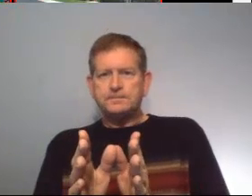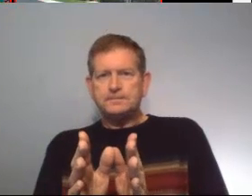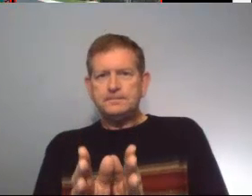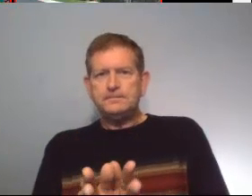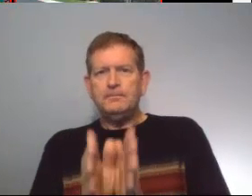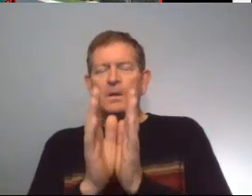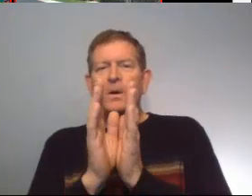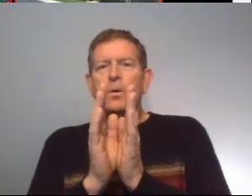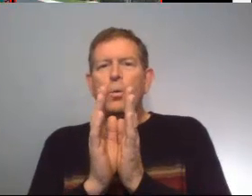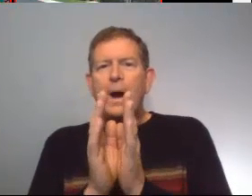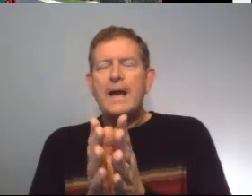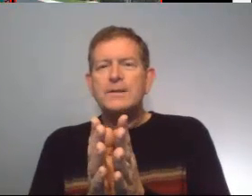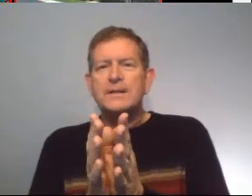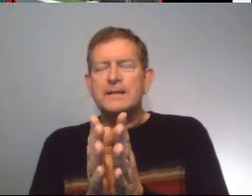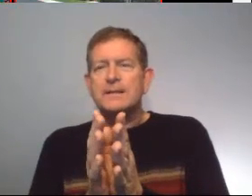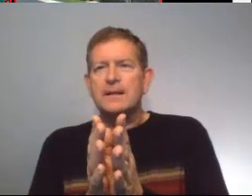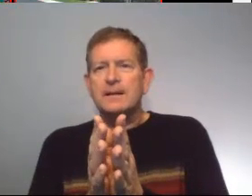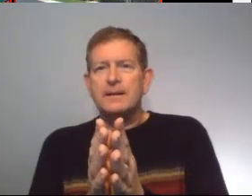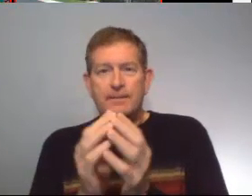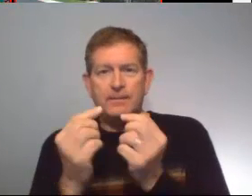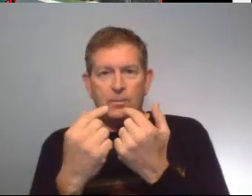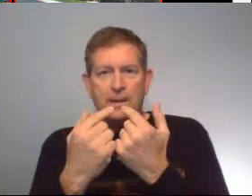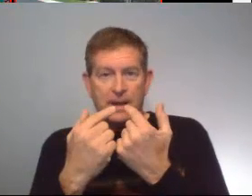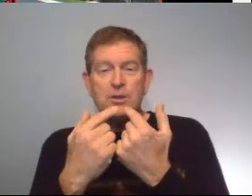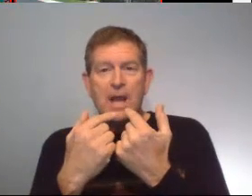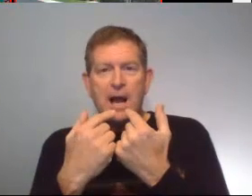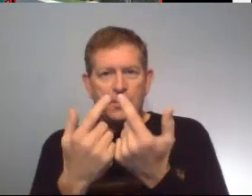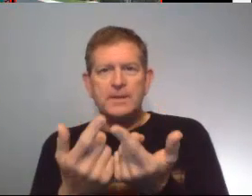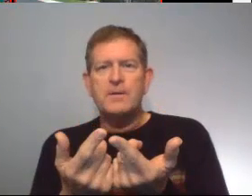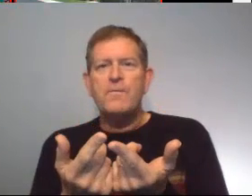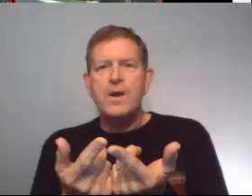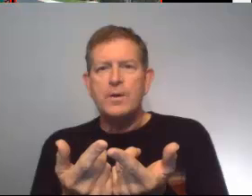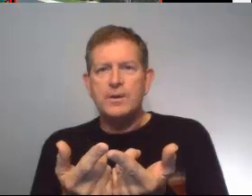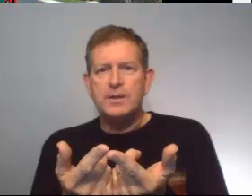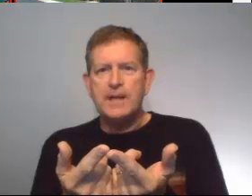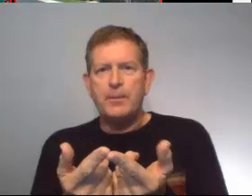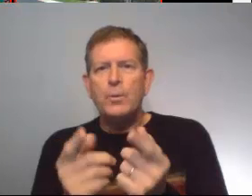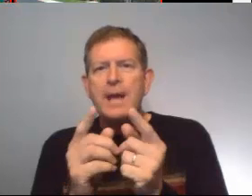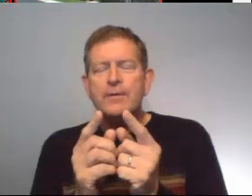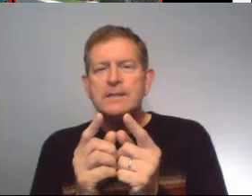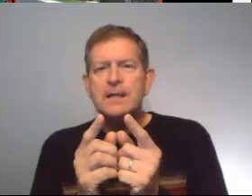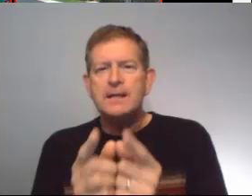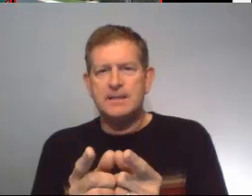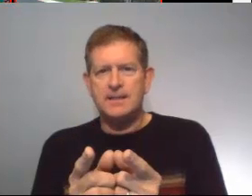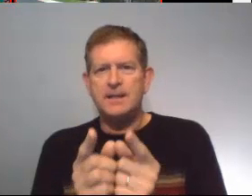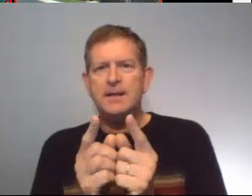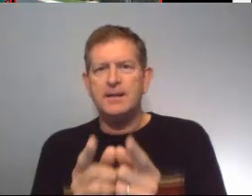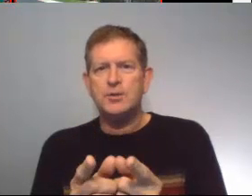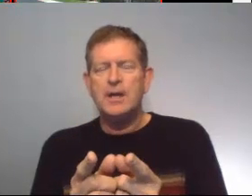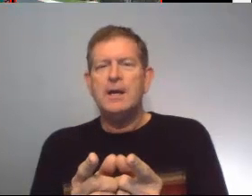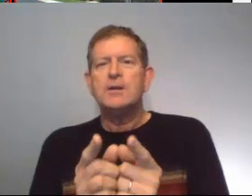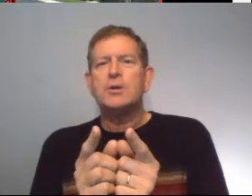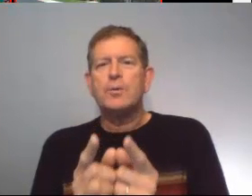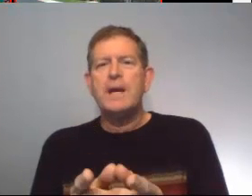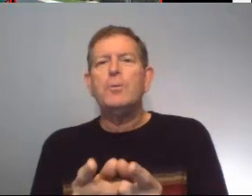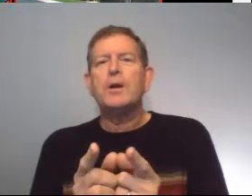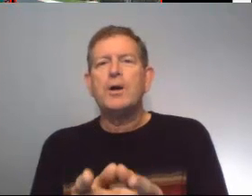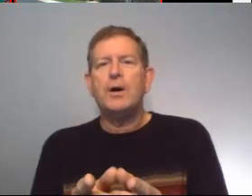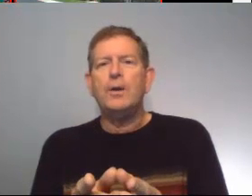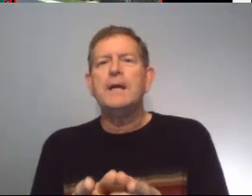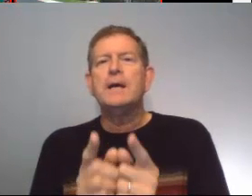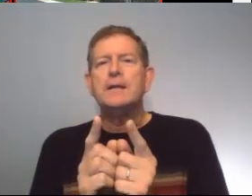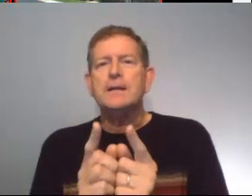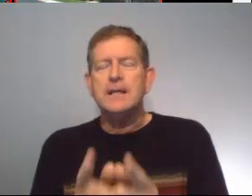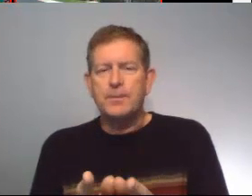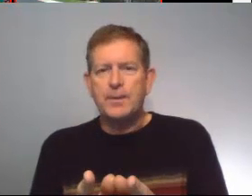Now, why is actually own is a very good example. We have a tendency in English to create